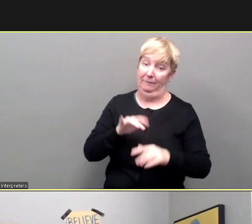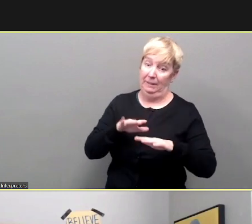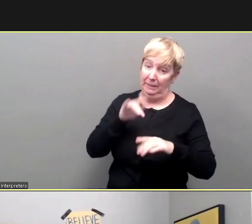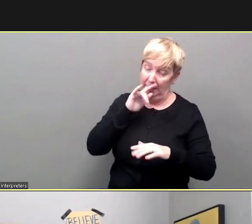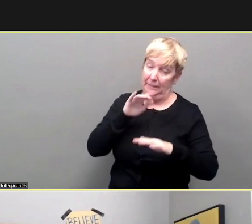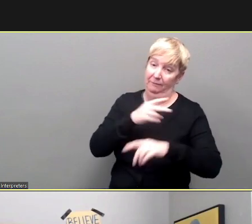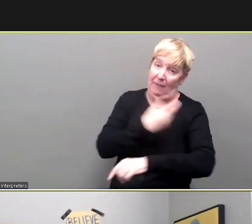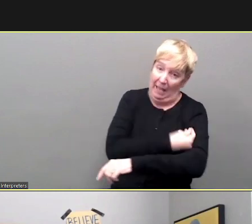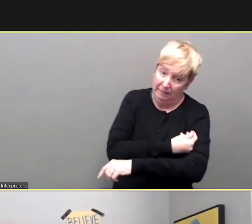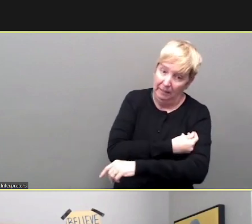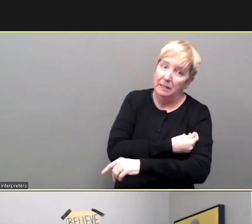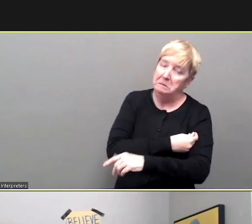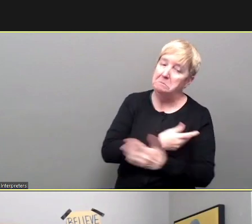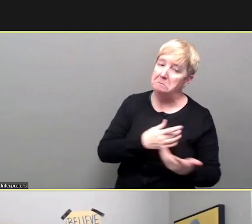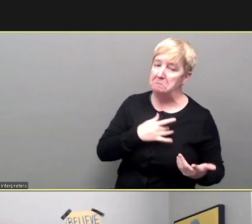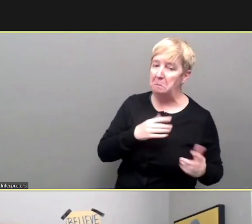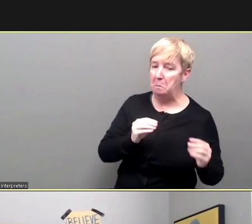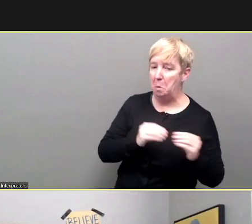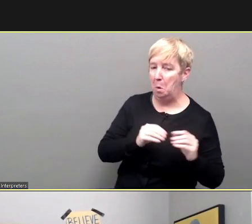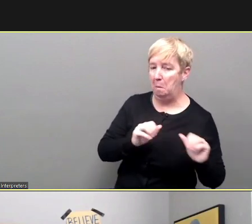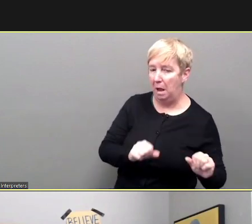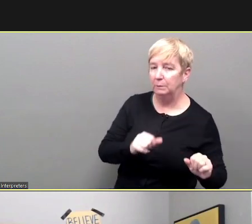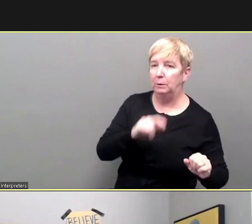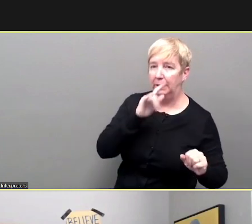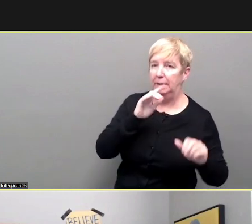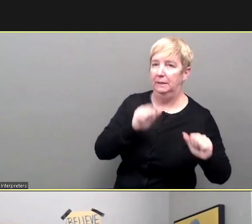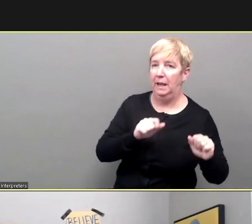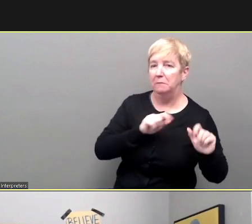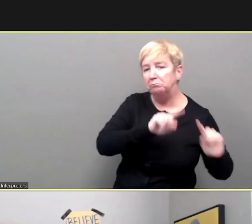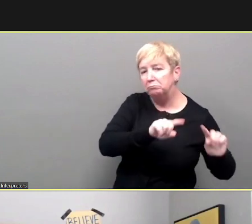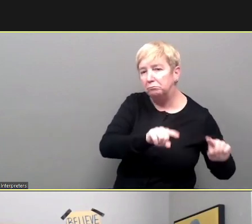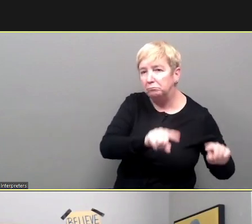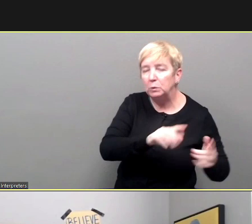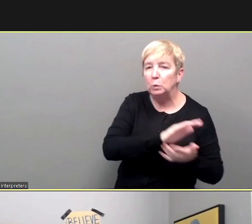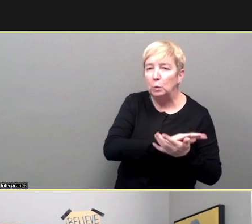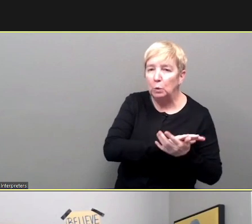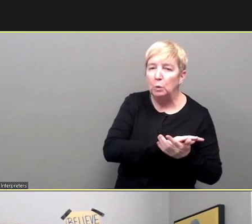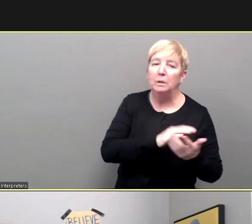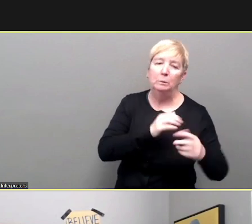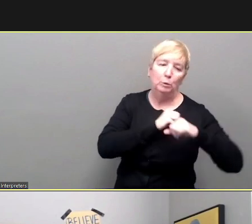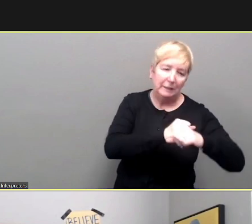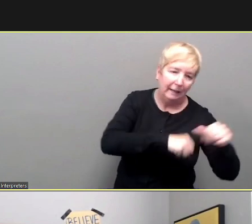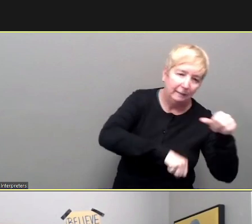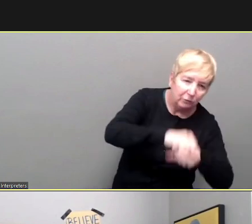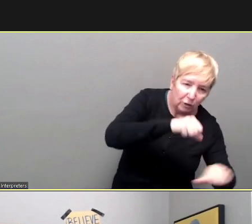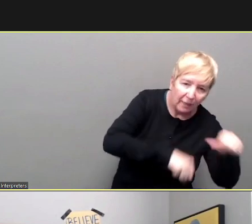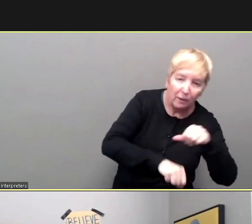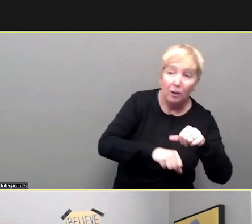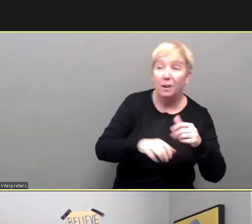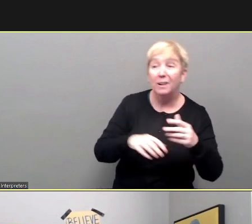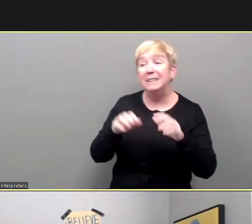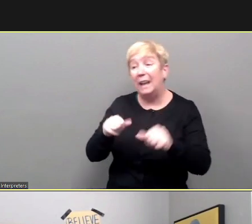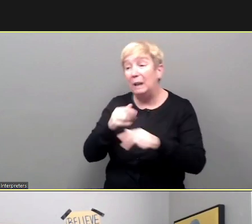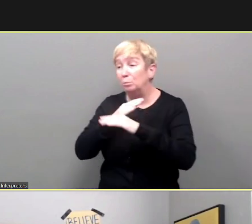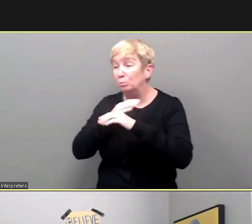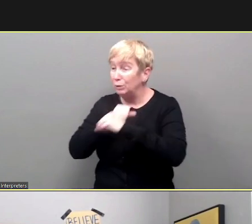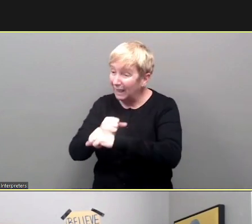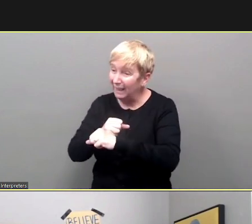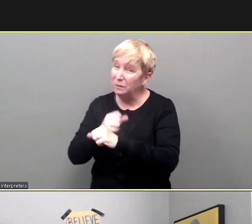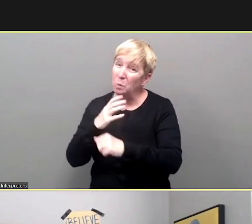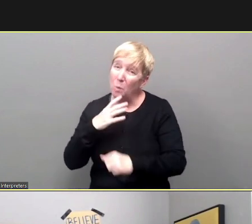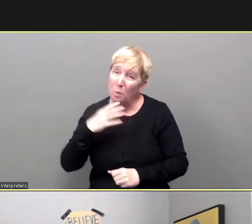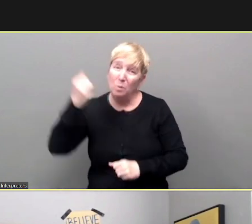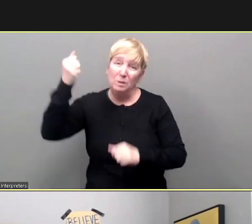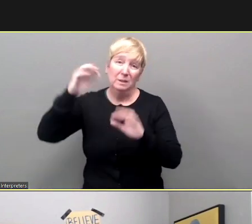sick, so they can keep on learning. It can protect everyone around them, especially our elderly family members who